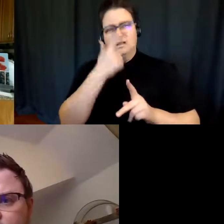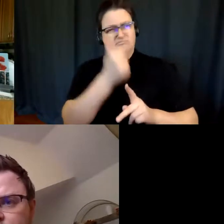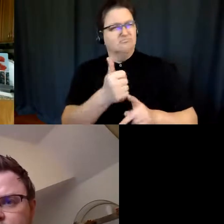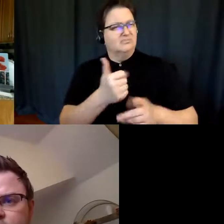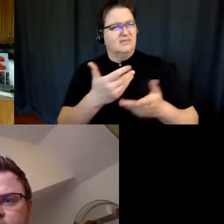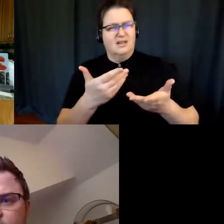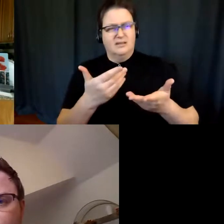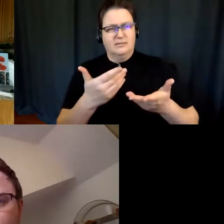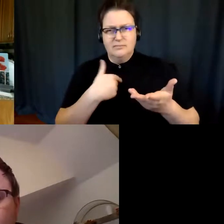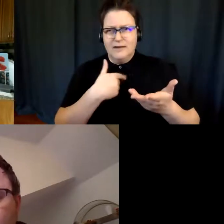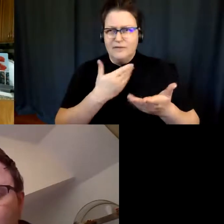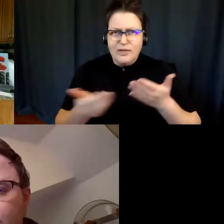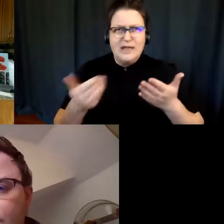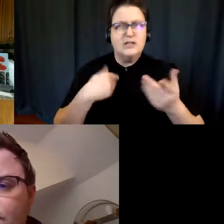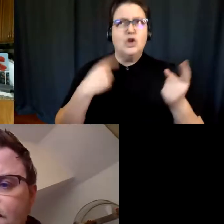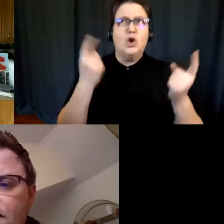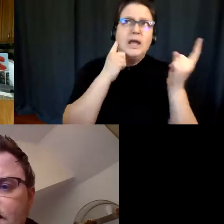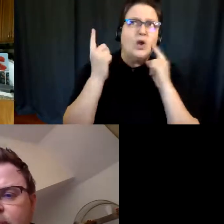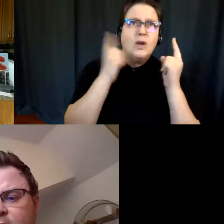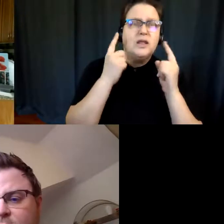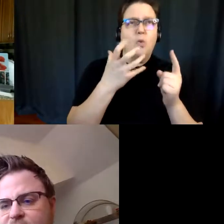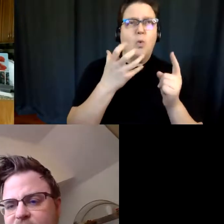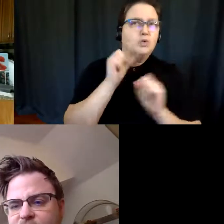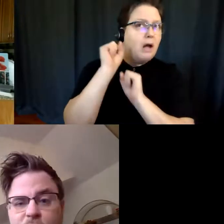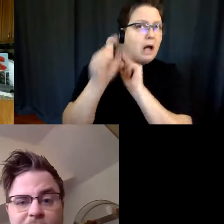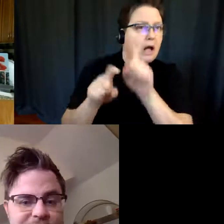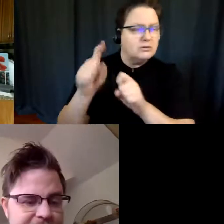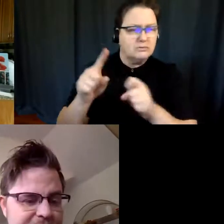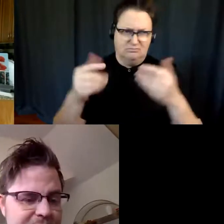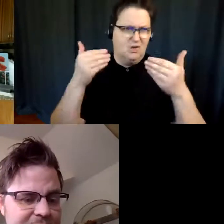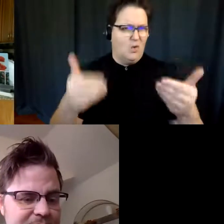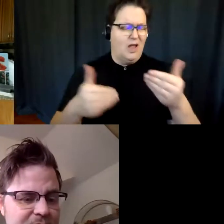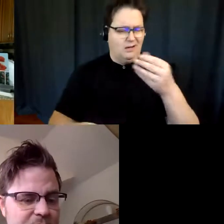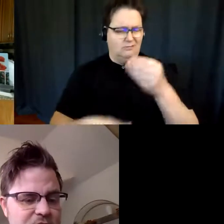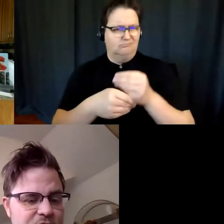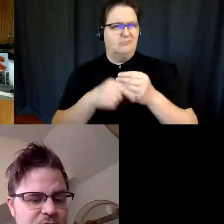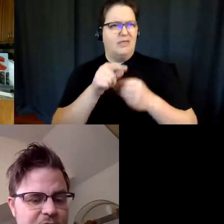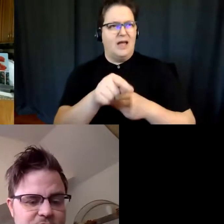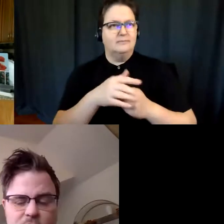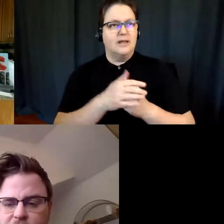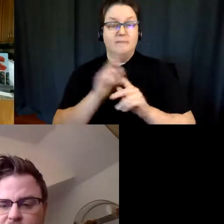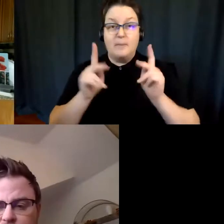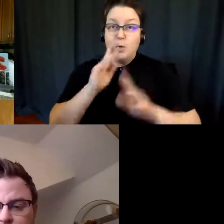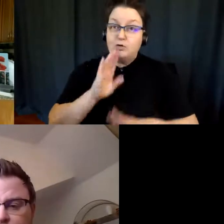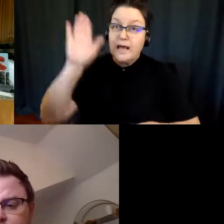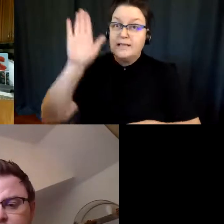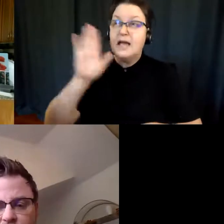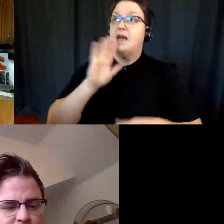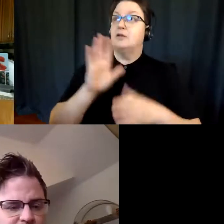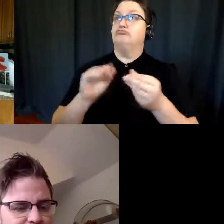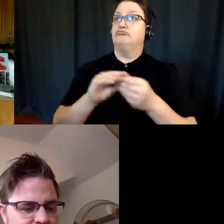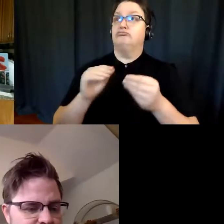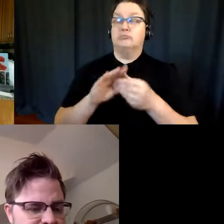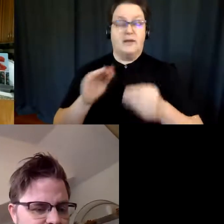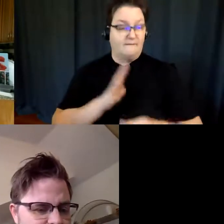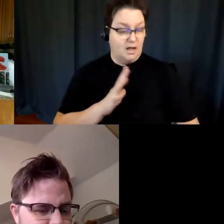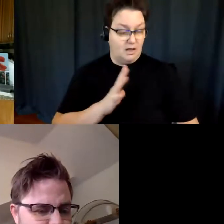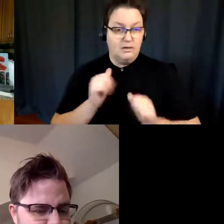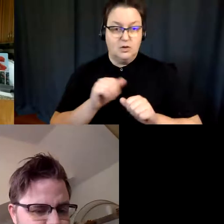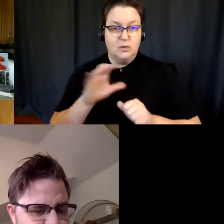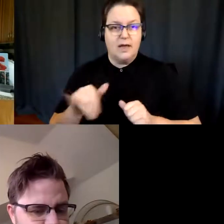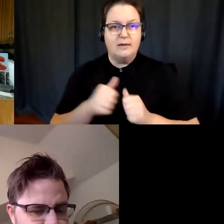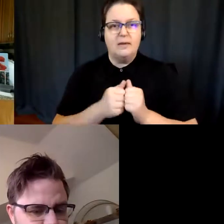want to be able to speak to, go ahead and put those in. If anybody wants to use the raise hand and ask it out loud, you can do that too. Sure. And, I'll pull up the other ones,